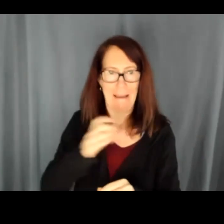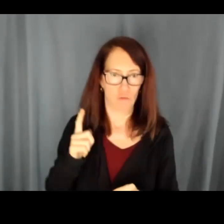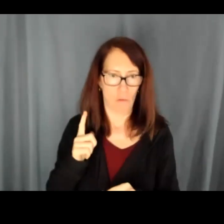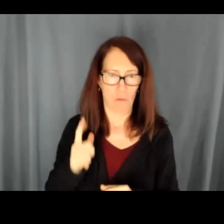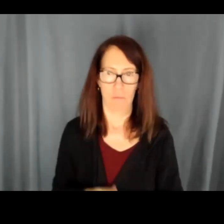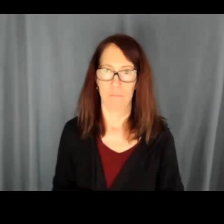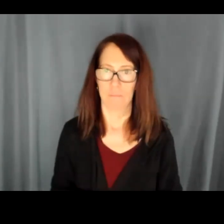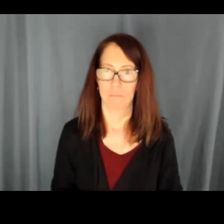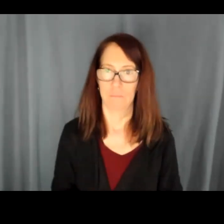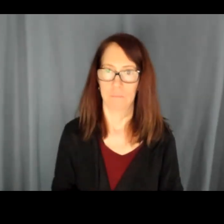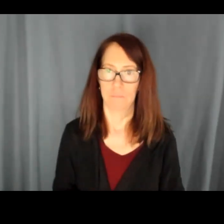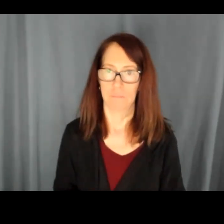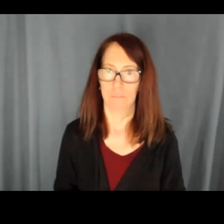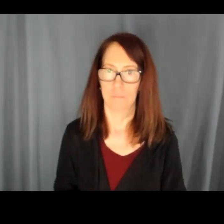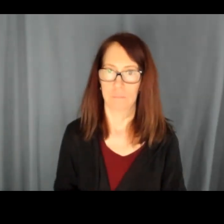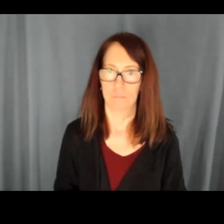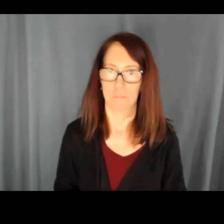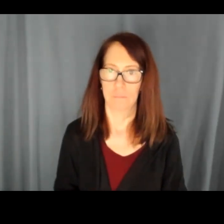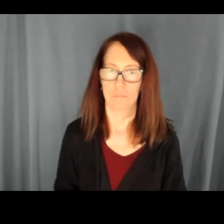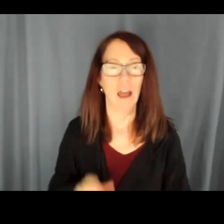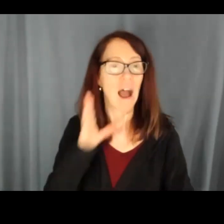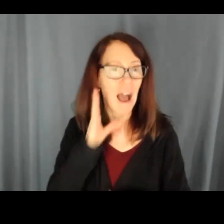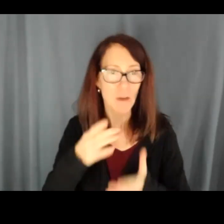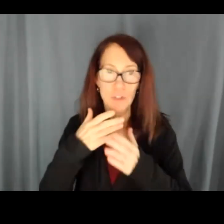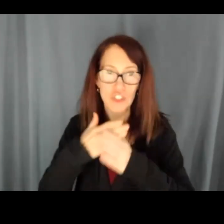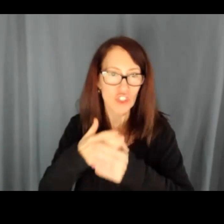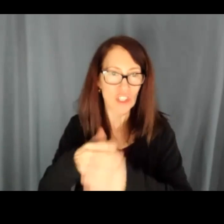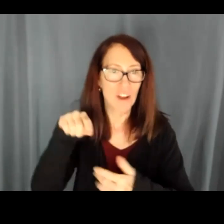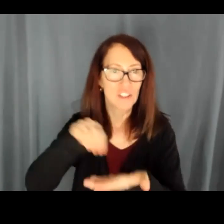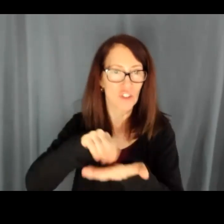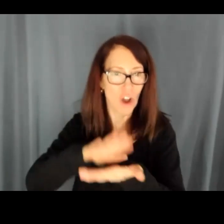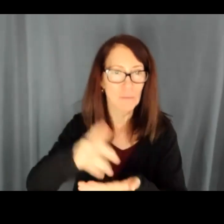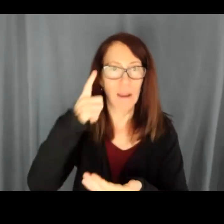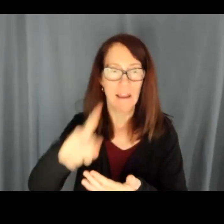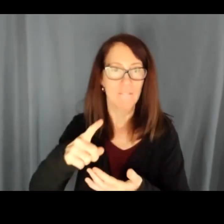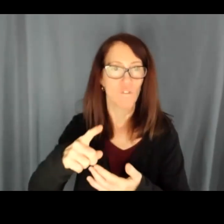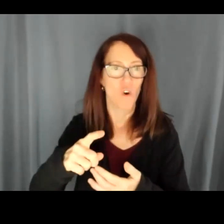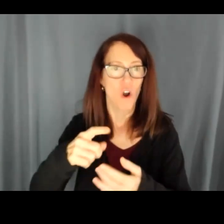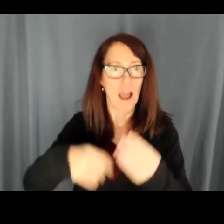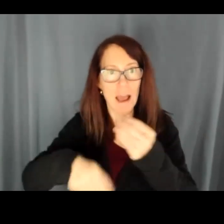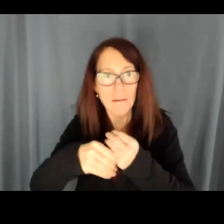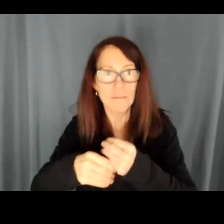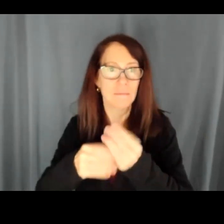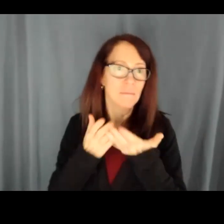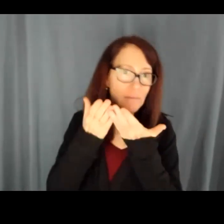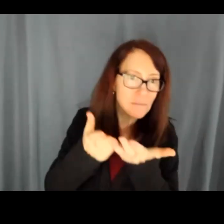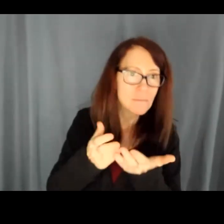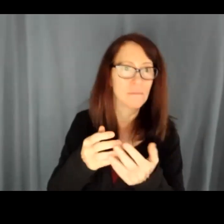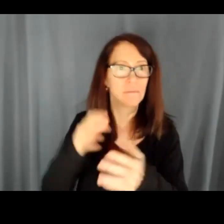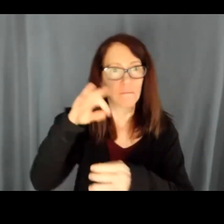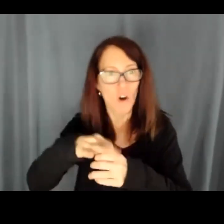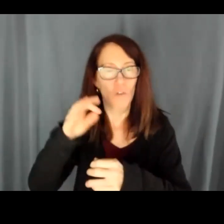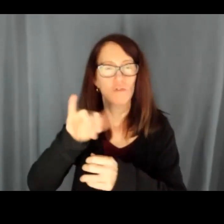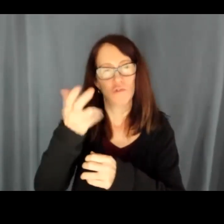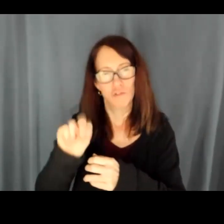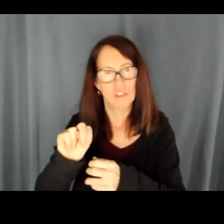that document for discussions, amendments, and a vote at the January 26th meeting.